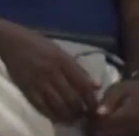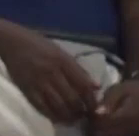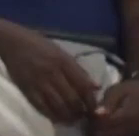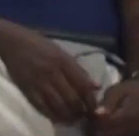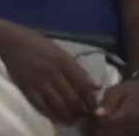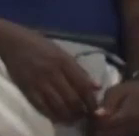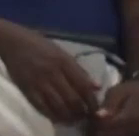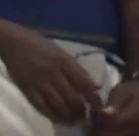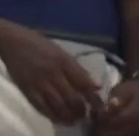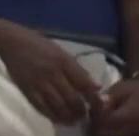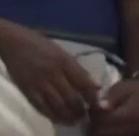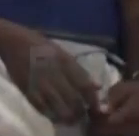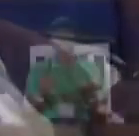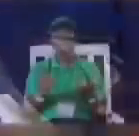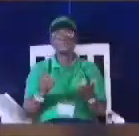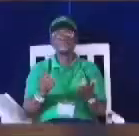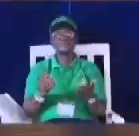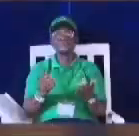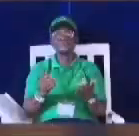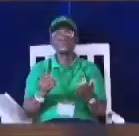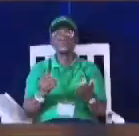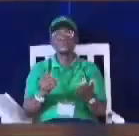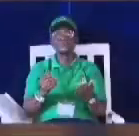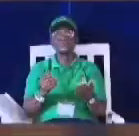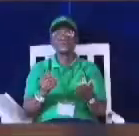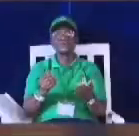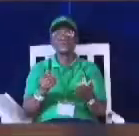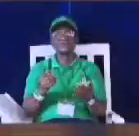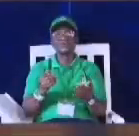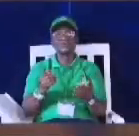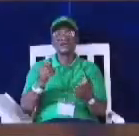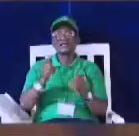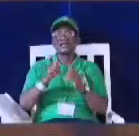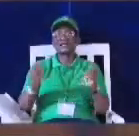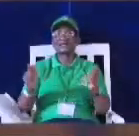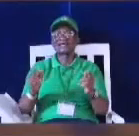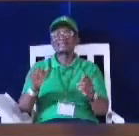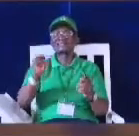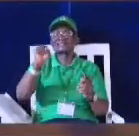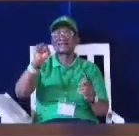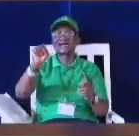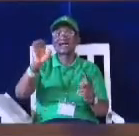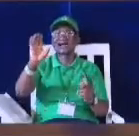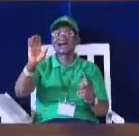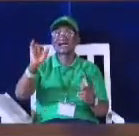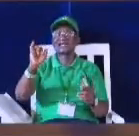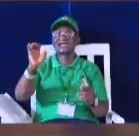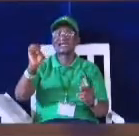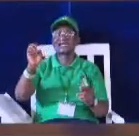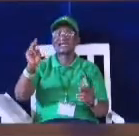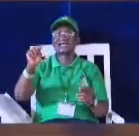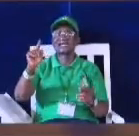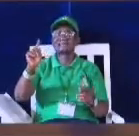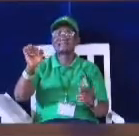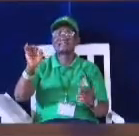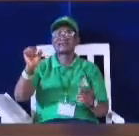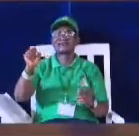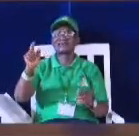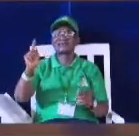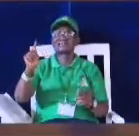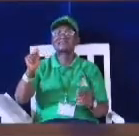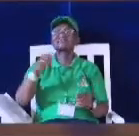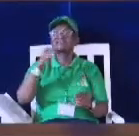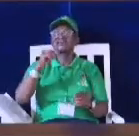that the one great scientist said all the sicknesses